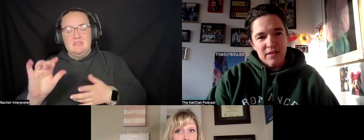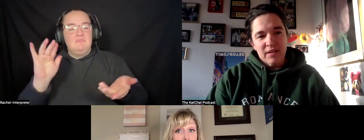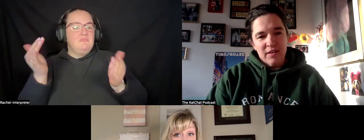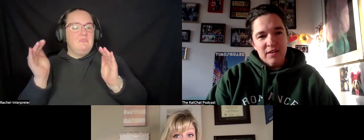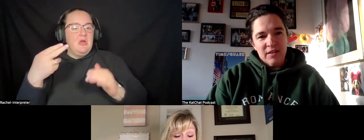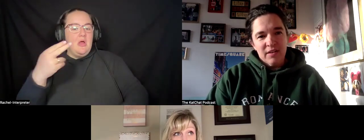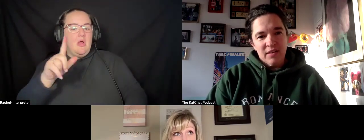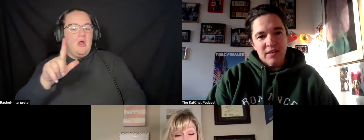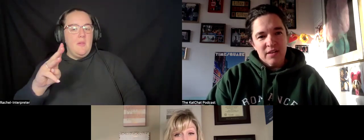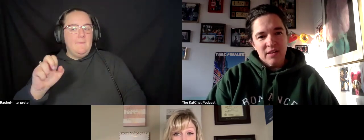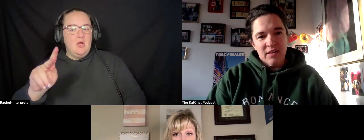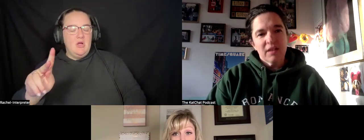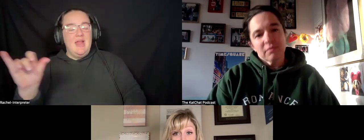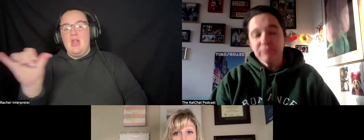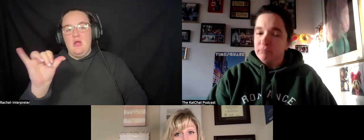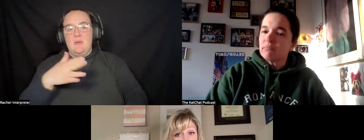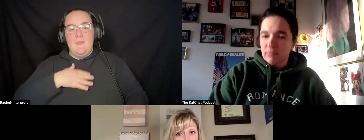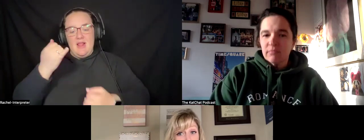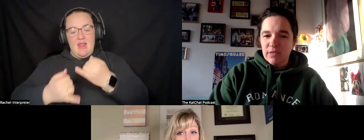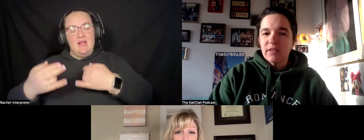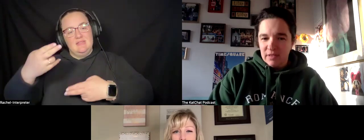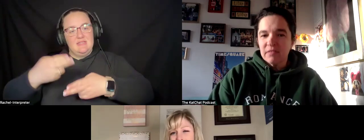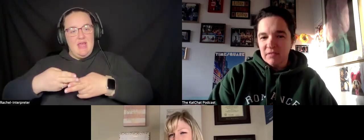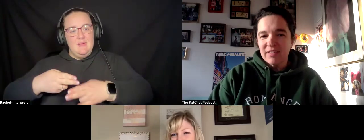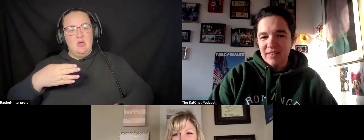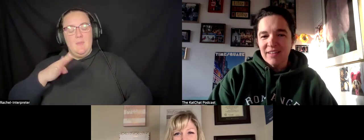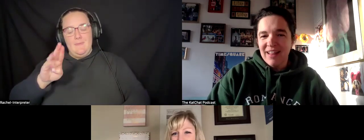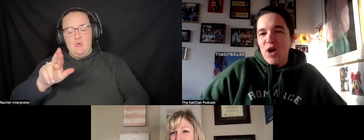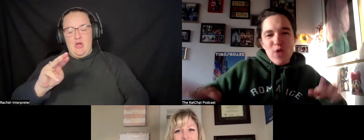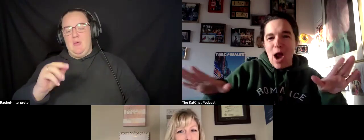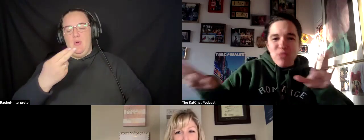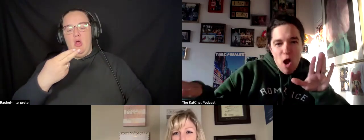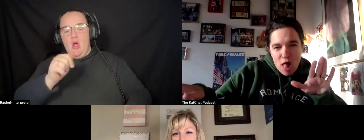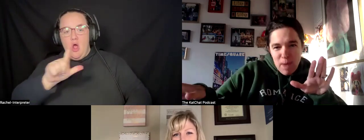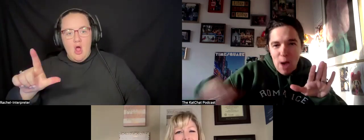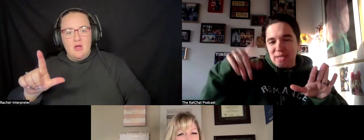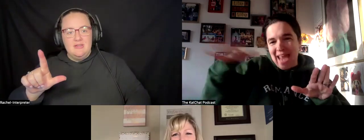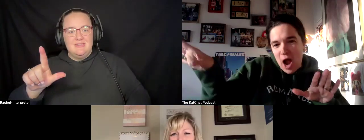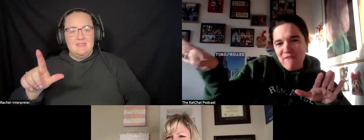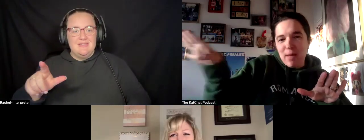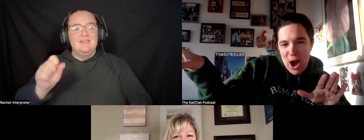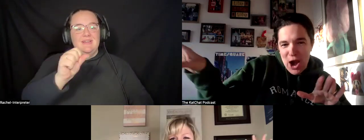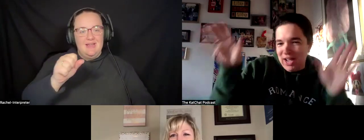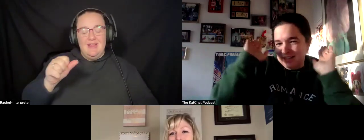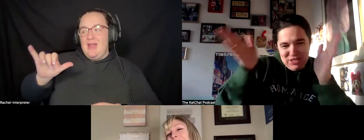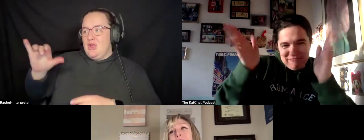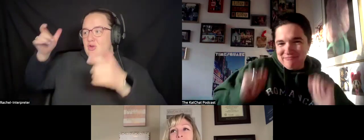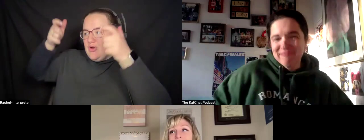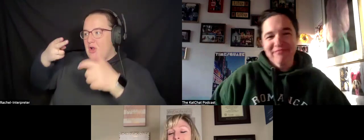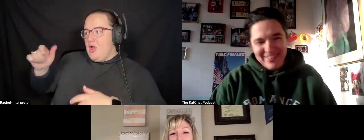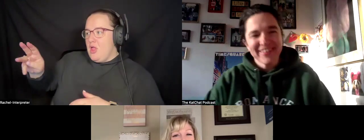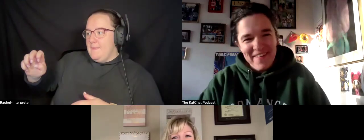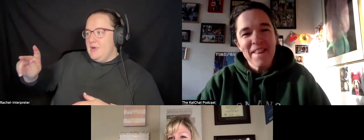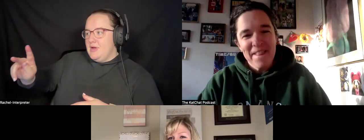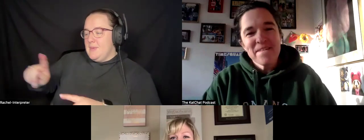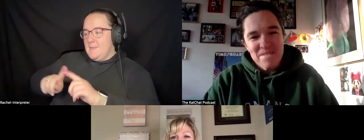Also, my last name's Bram Hall, so Hall. So it kind of just tied I together, just climbed the throwing. Hallmark, but take off the book. Yeah. So